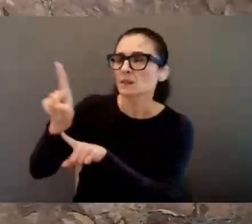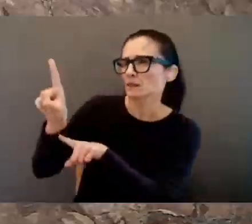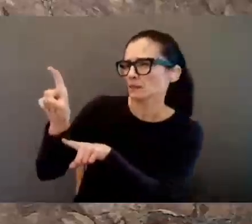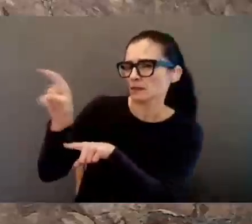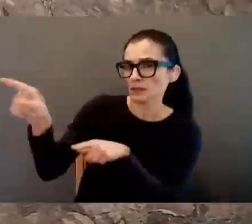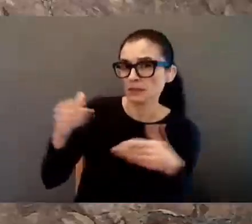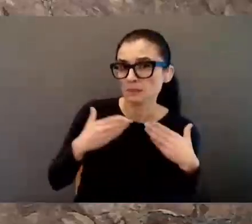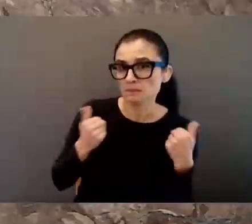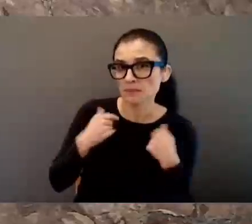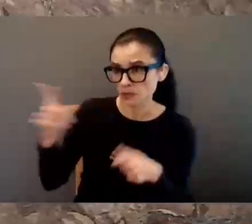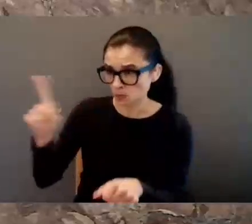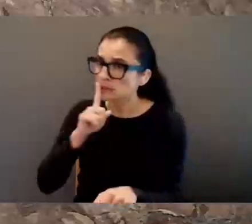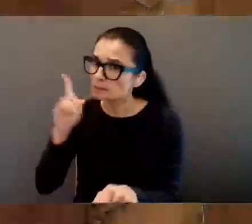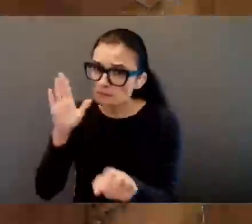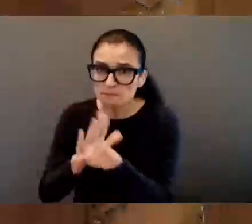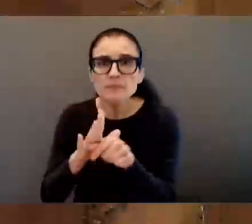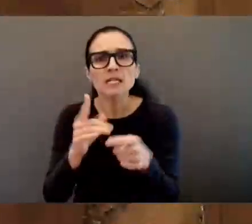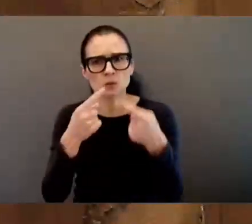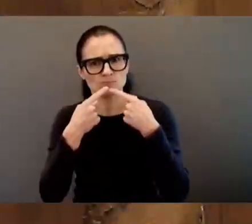no?